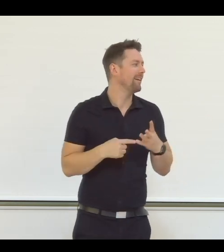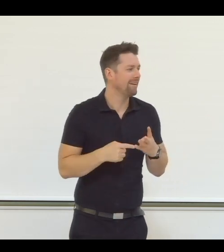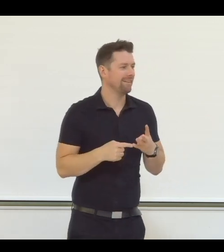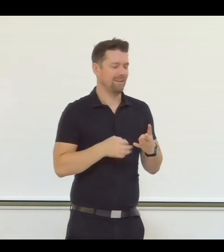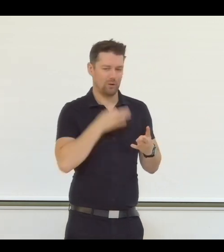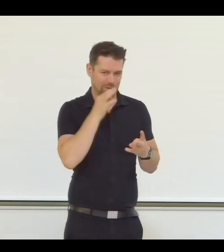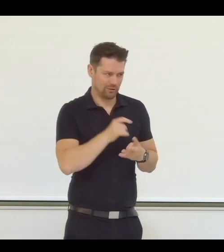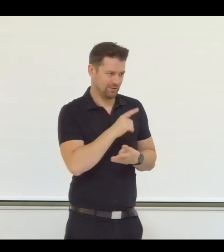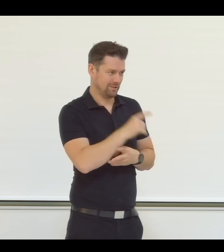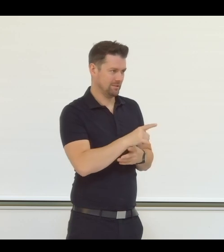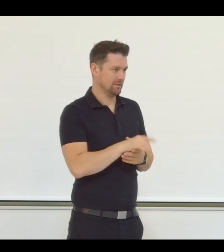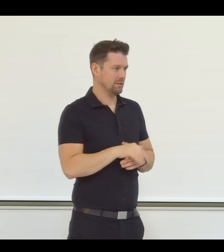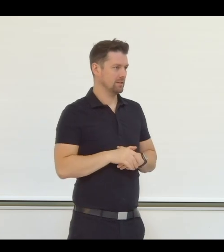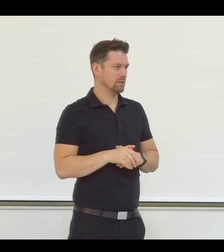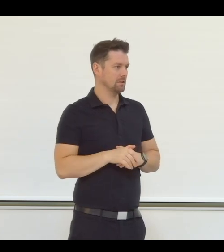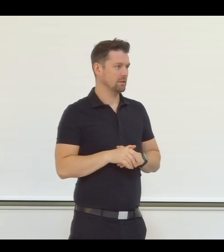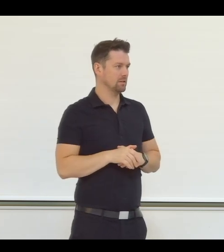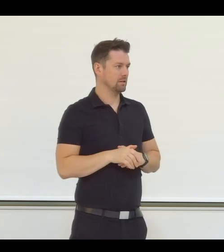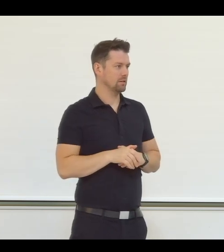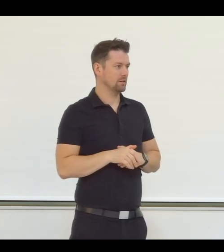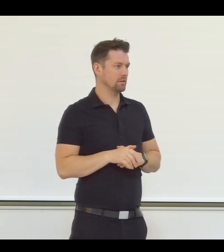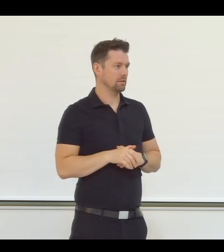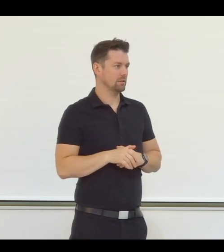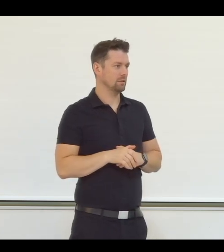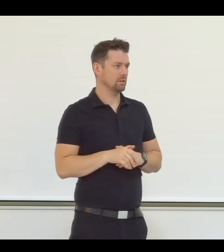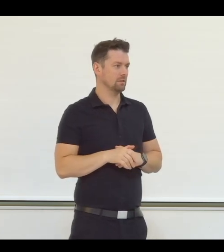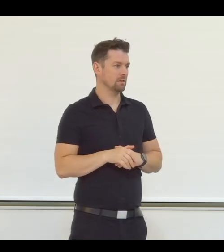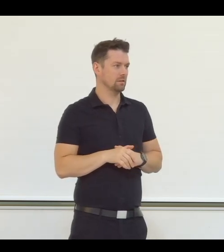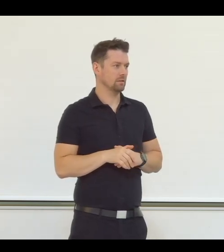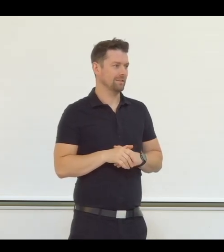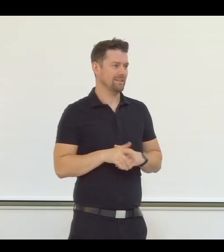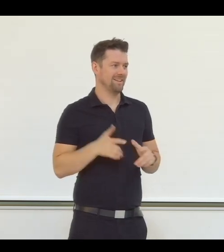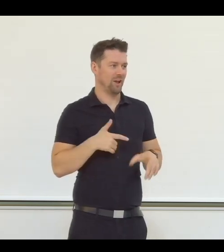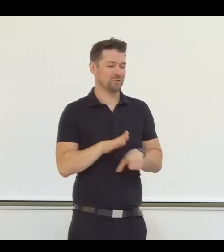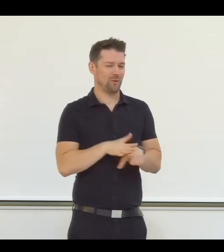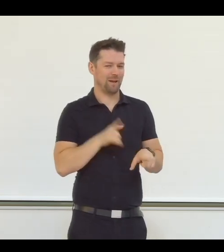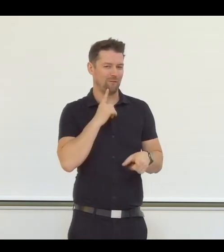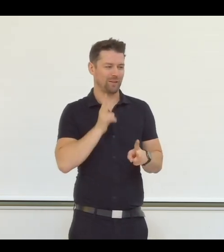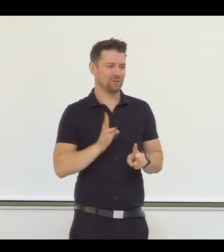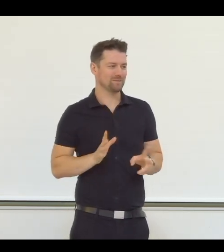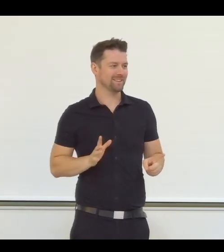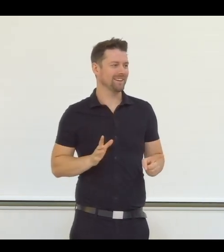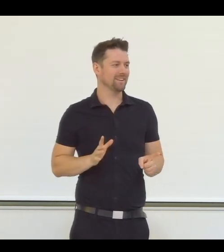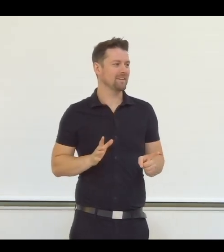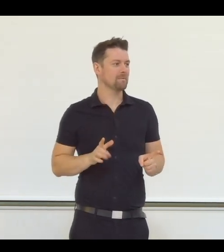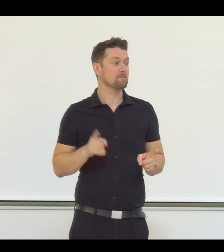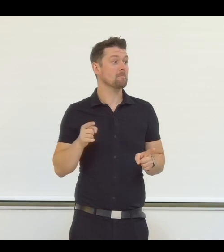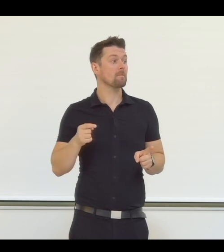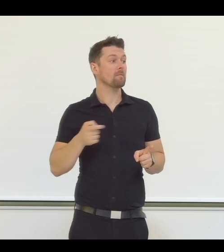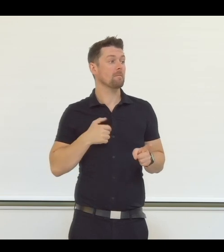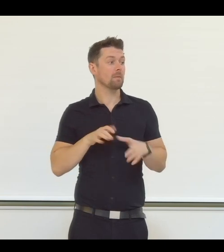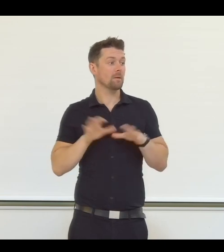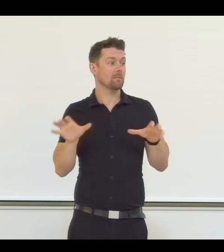forever. In MRD 18, we already had, and I'm slowing down for the interpreter, sorry. In MRD 18,